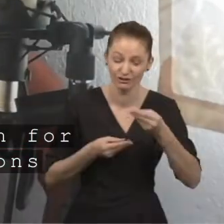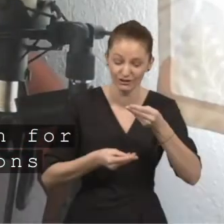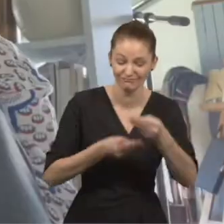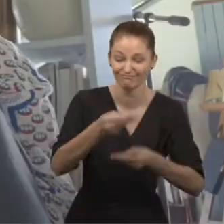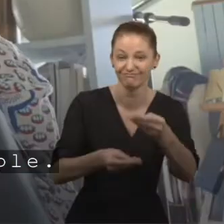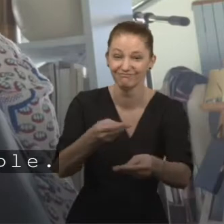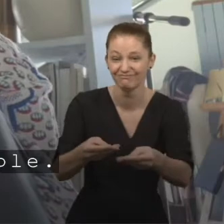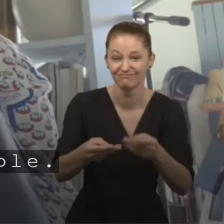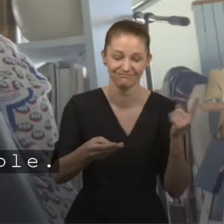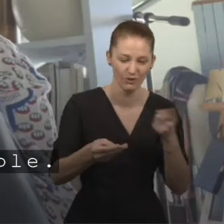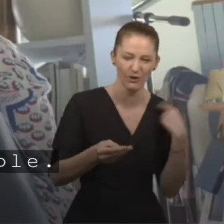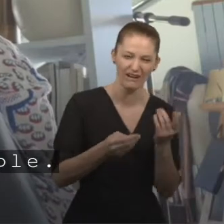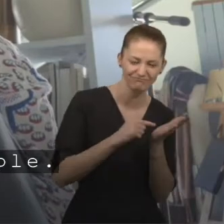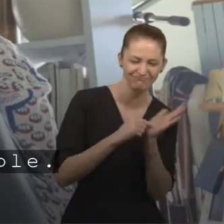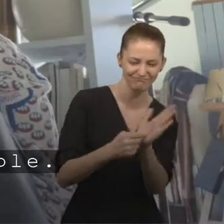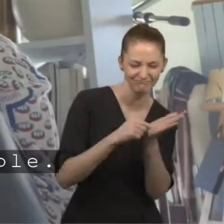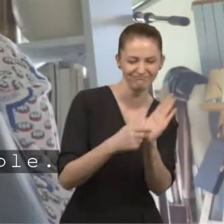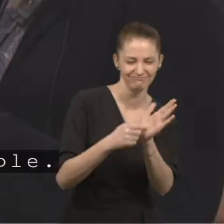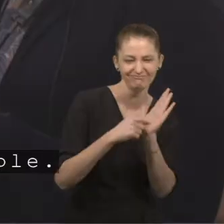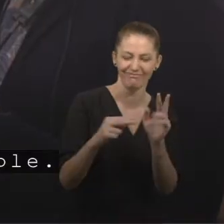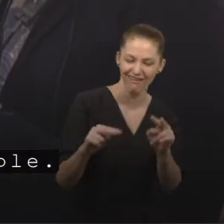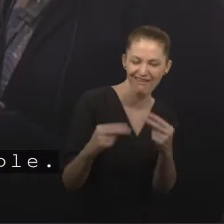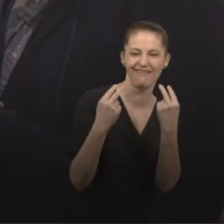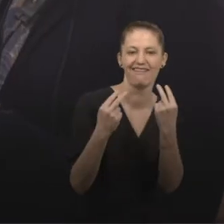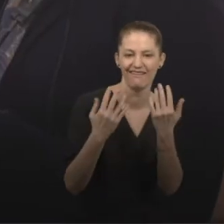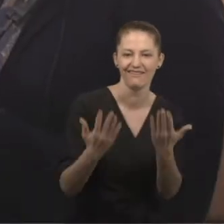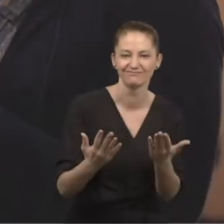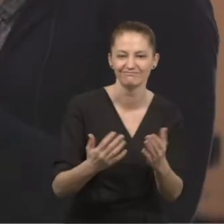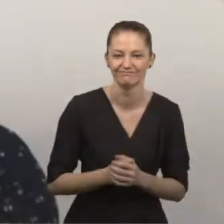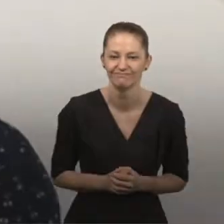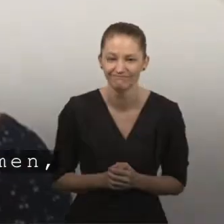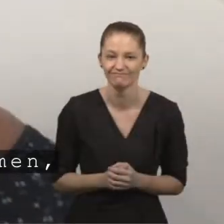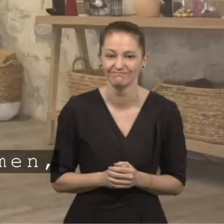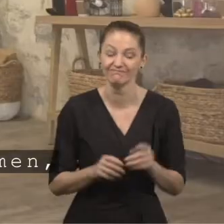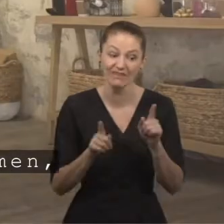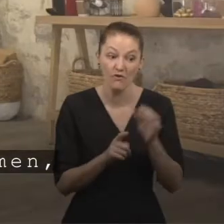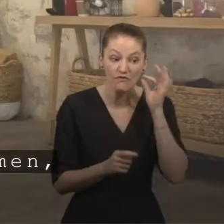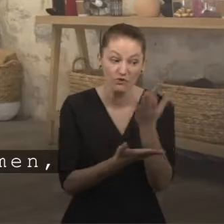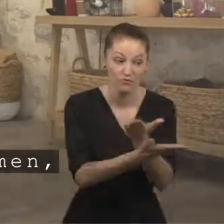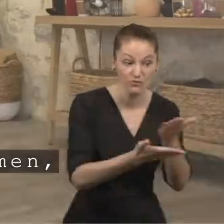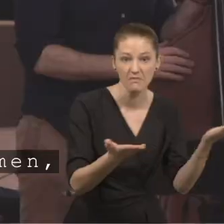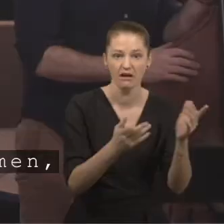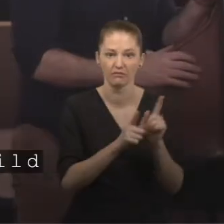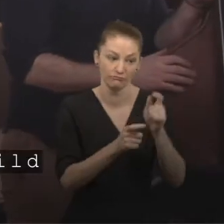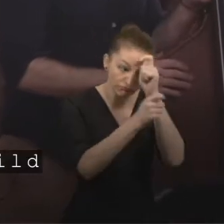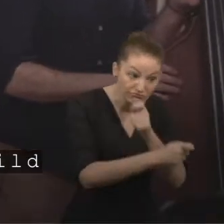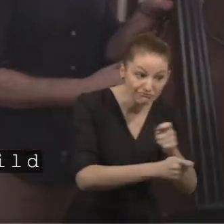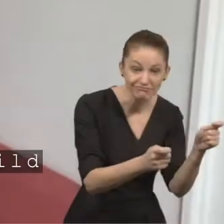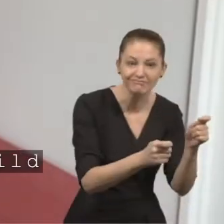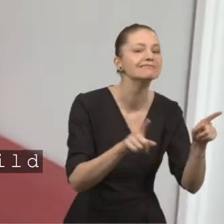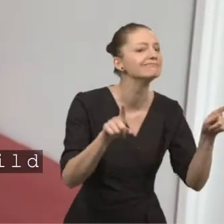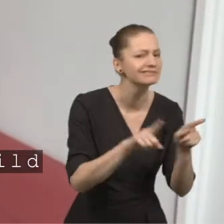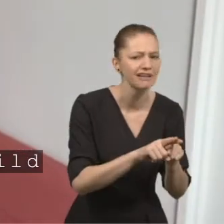generations. We're showing the example. Honoring not only women, but